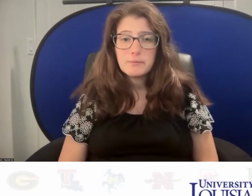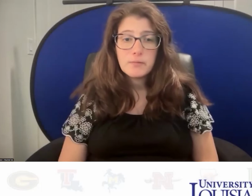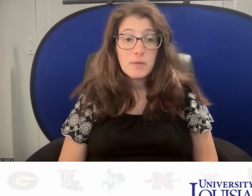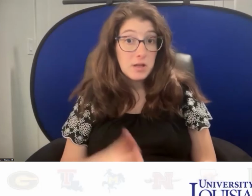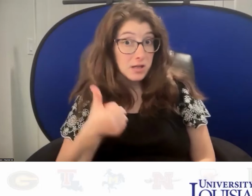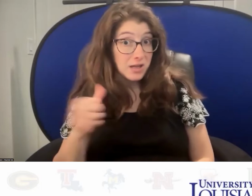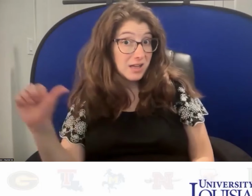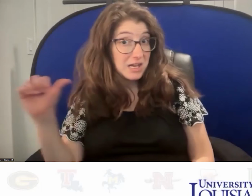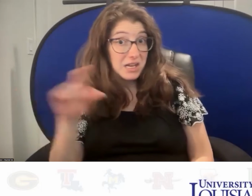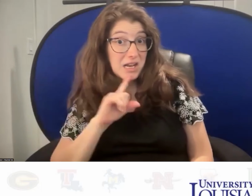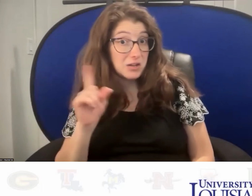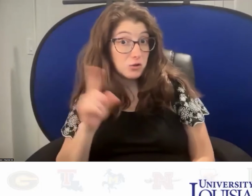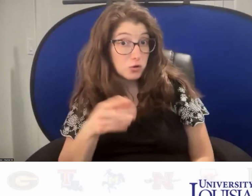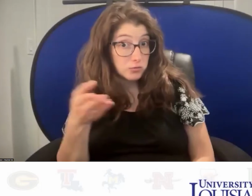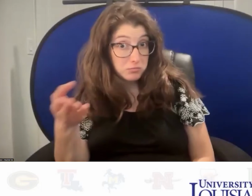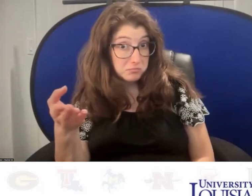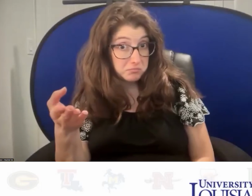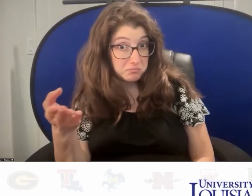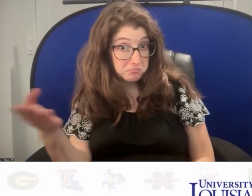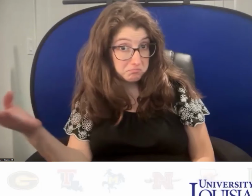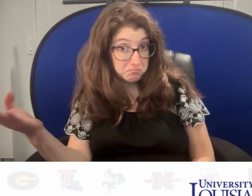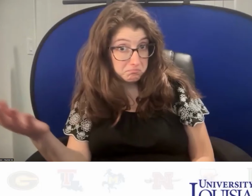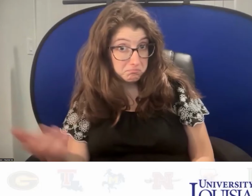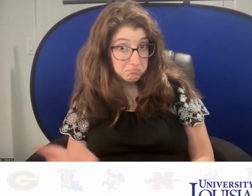Anybody have an answer for that?